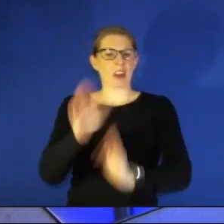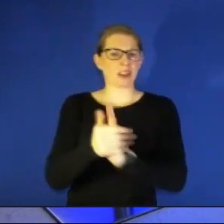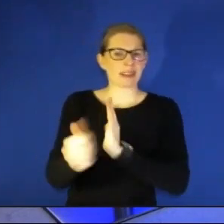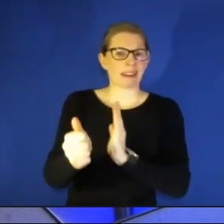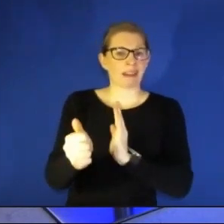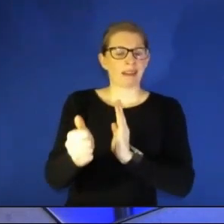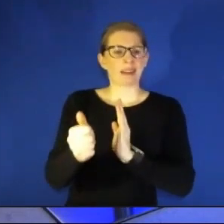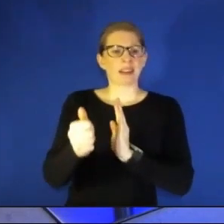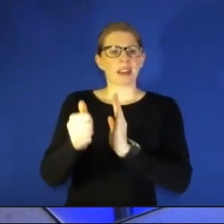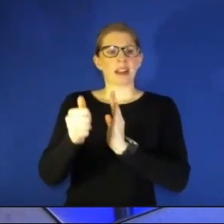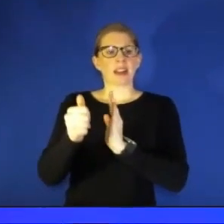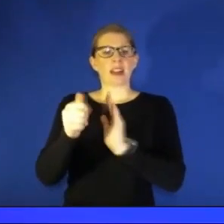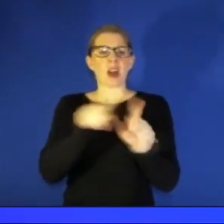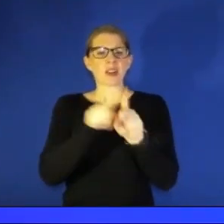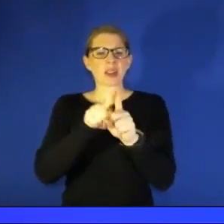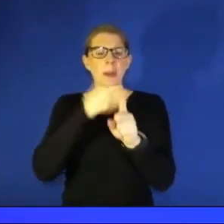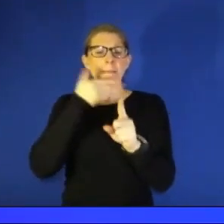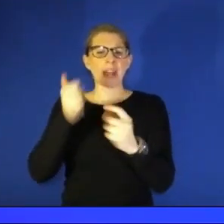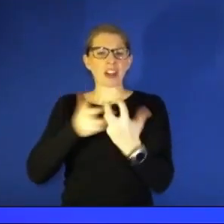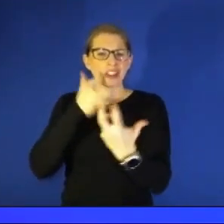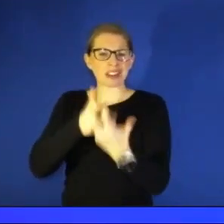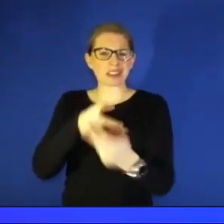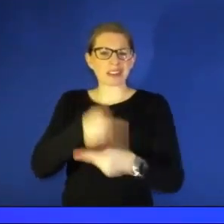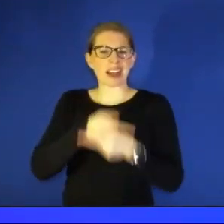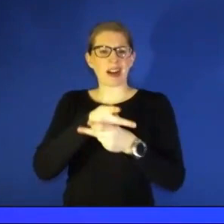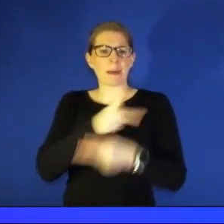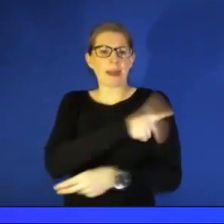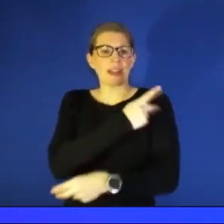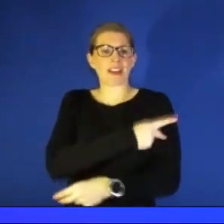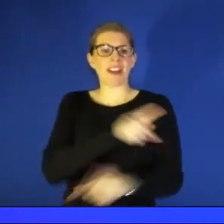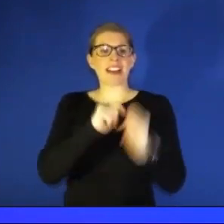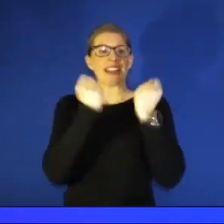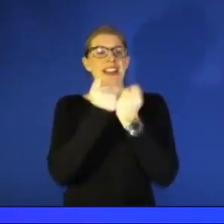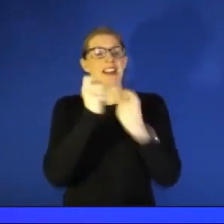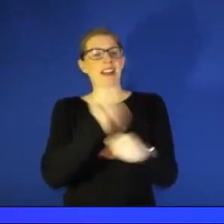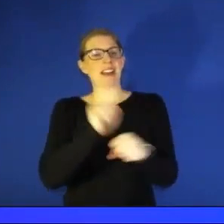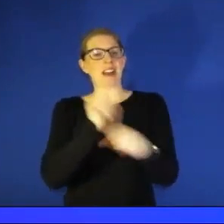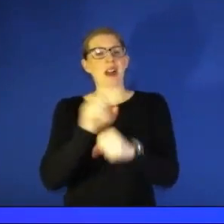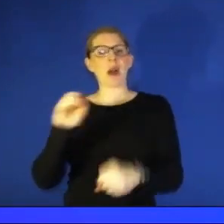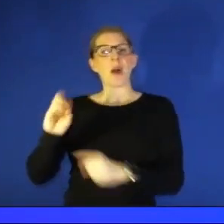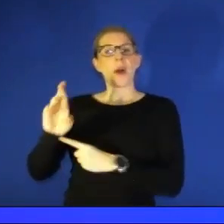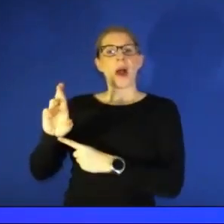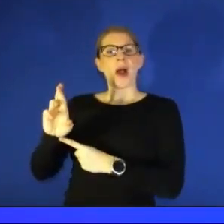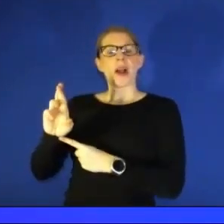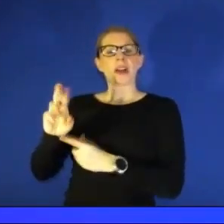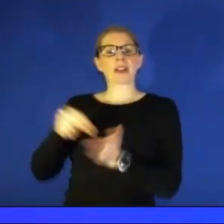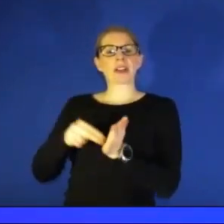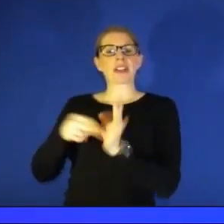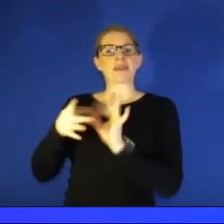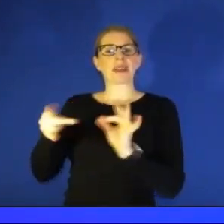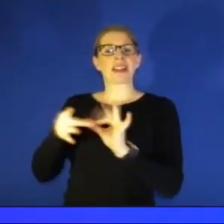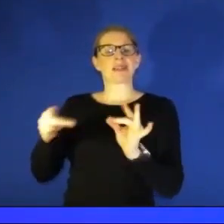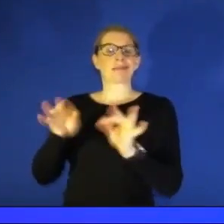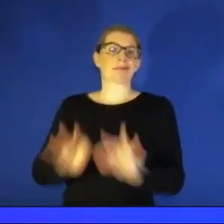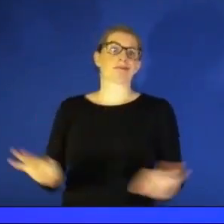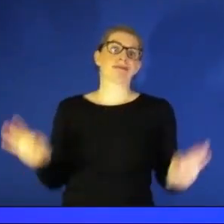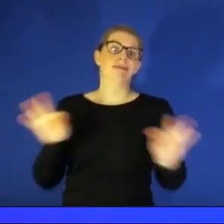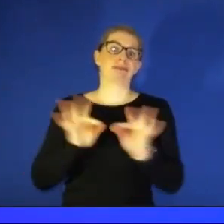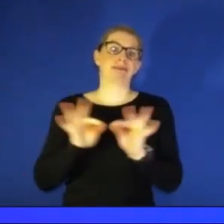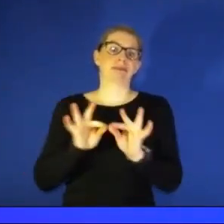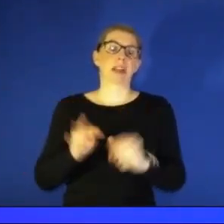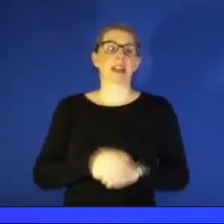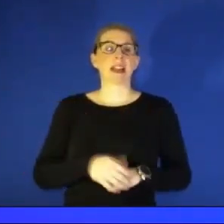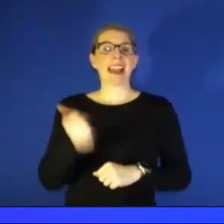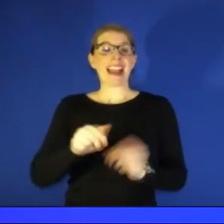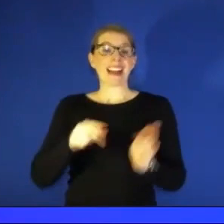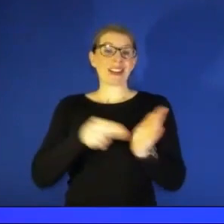for patients? Yeah, I think the teamwork, as the OR nurses mentioned, is just so critical. I think any nurse that you speak to